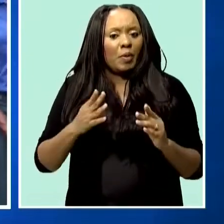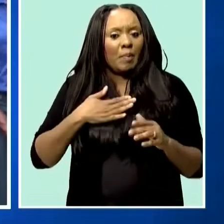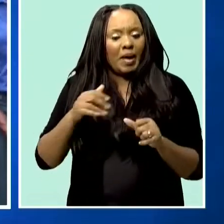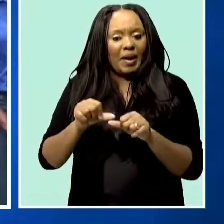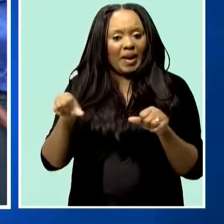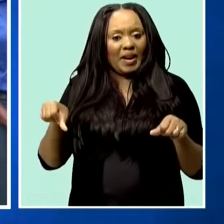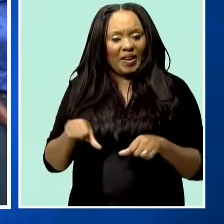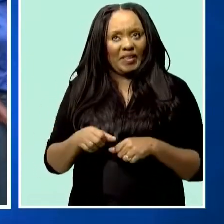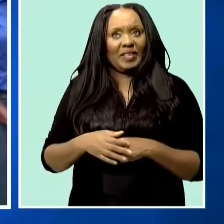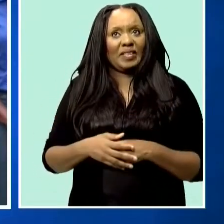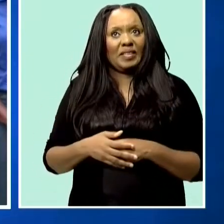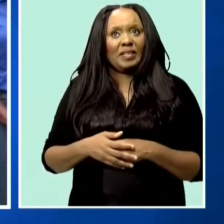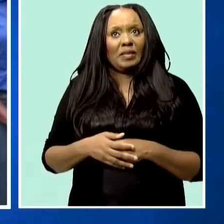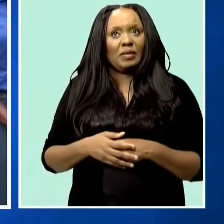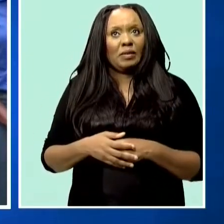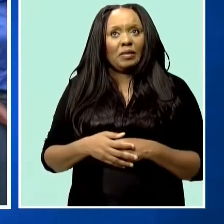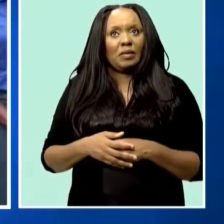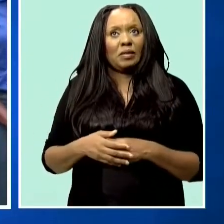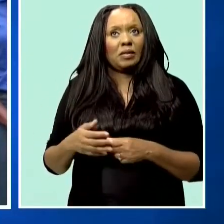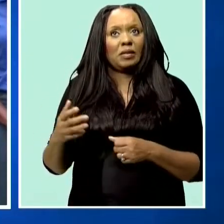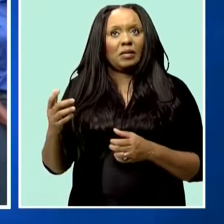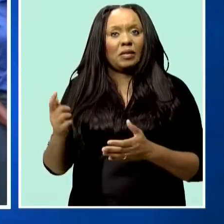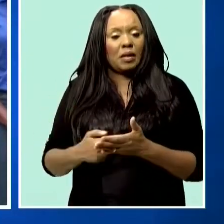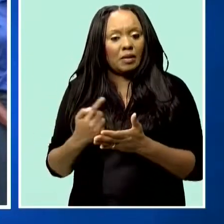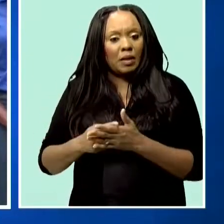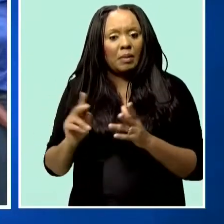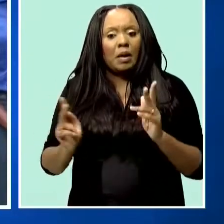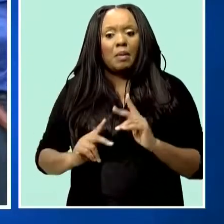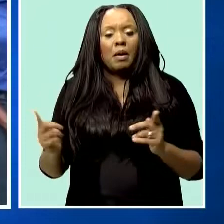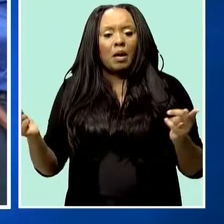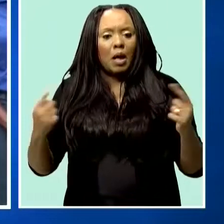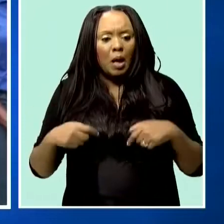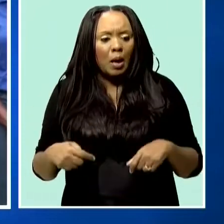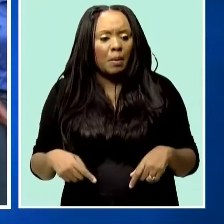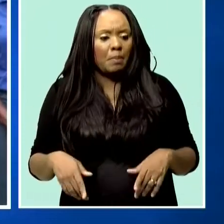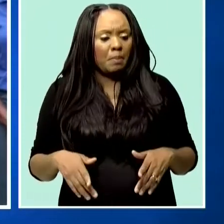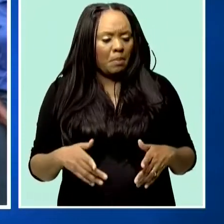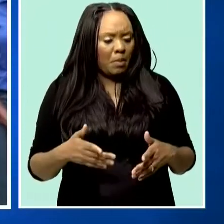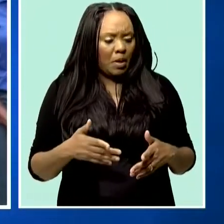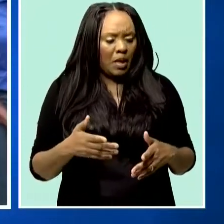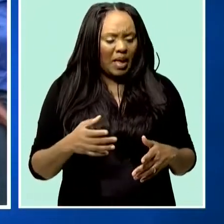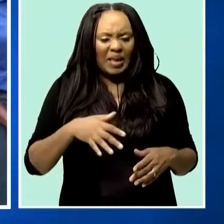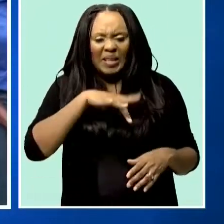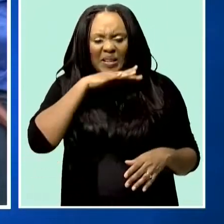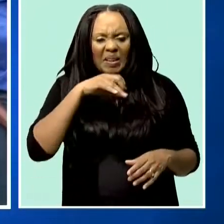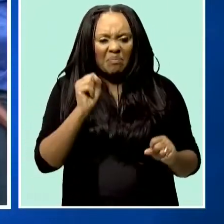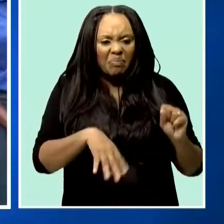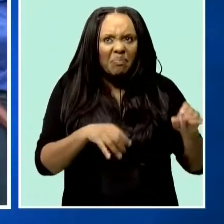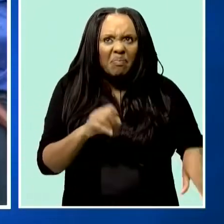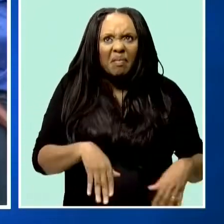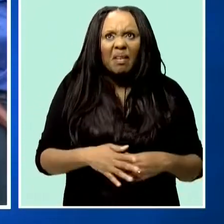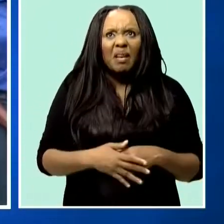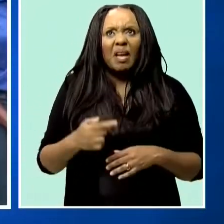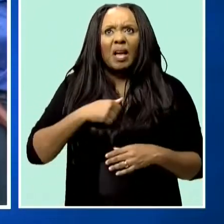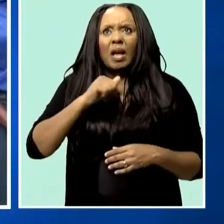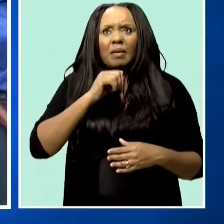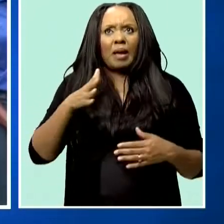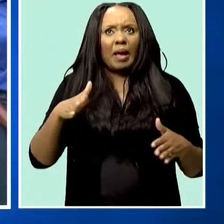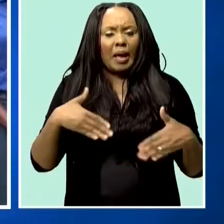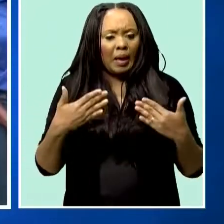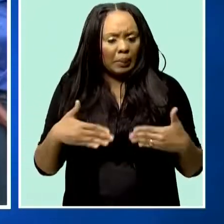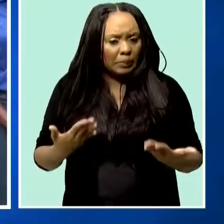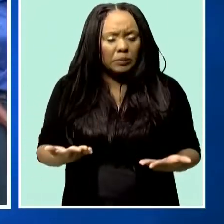come as soon as it is clean and it makes us uncomfortable. Who don't live down in here, just do it. And I'm not pleased about